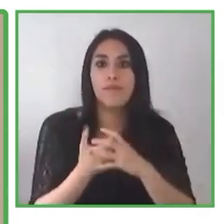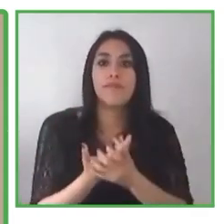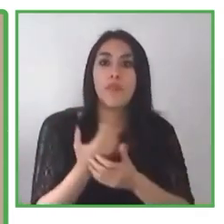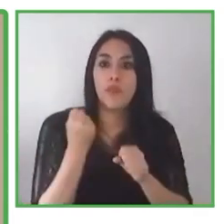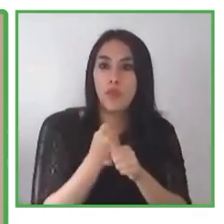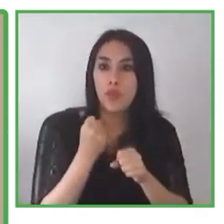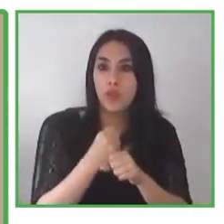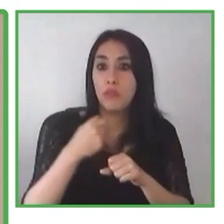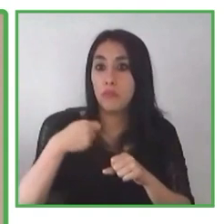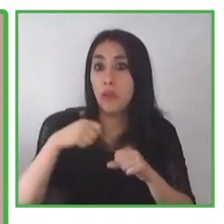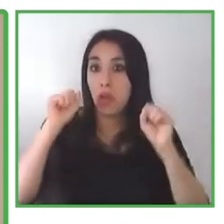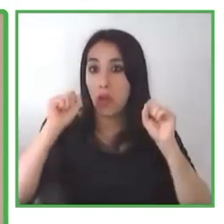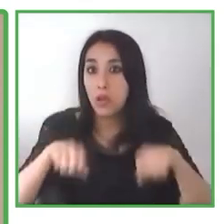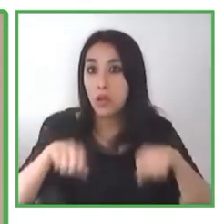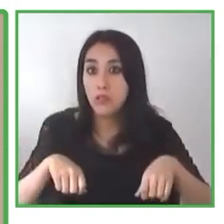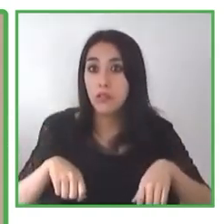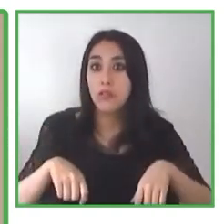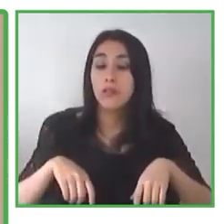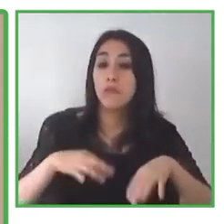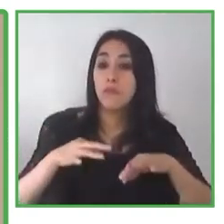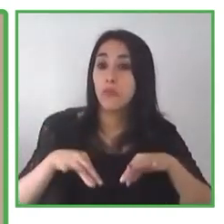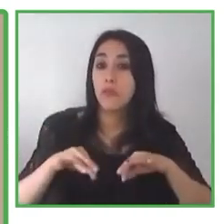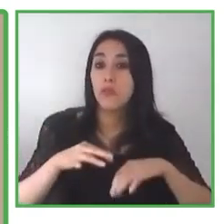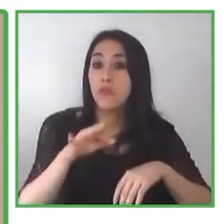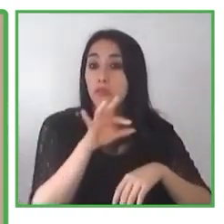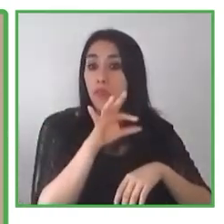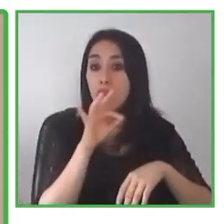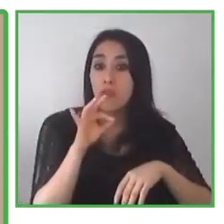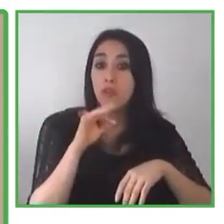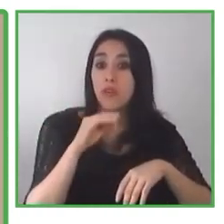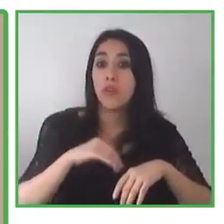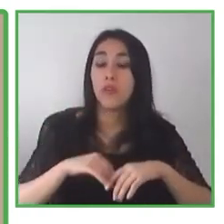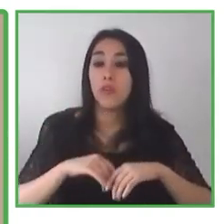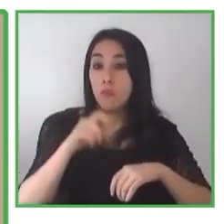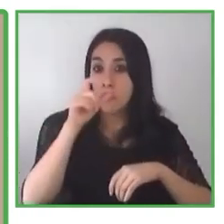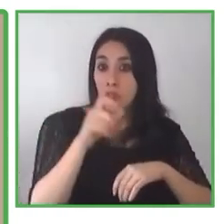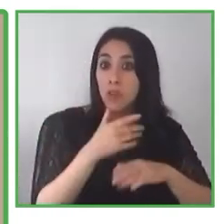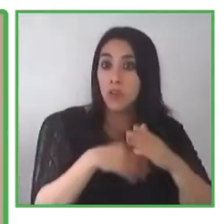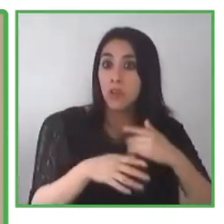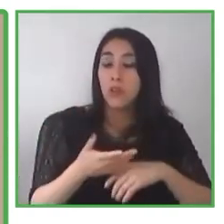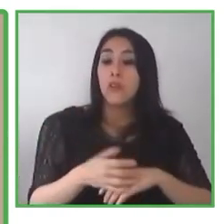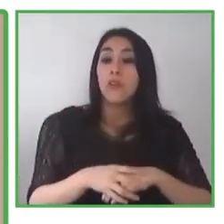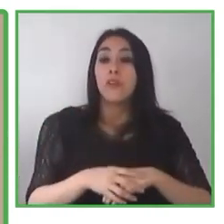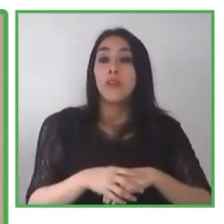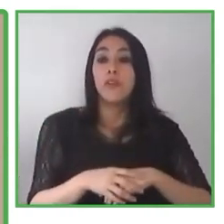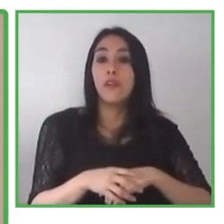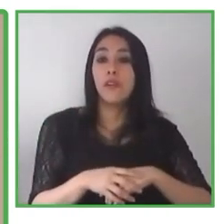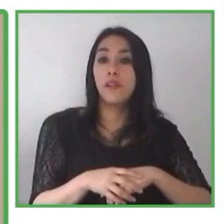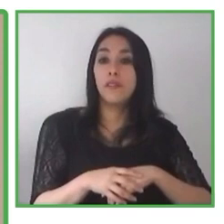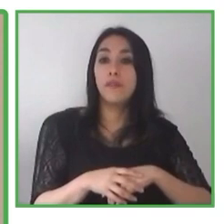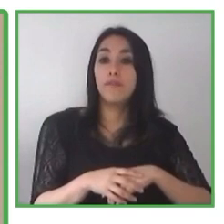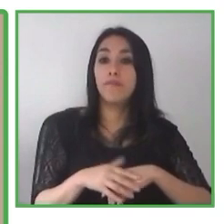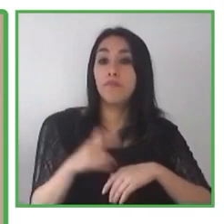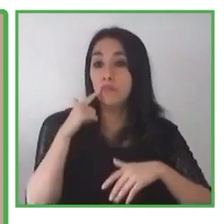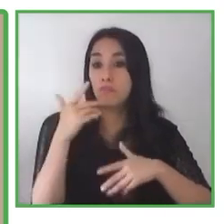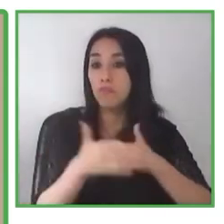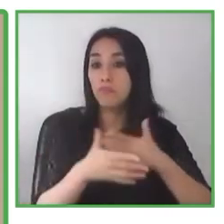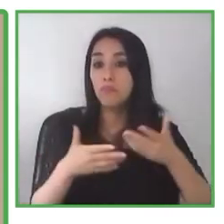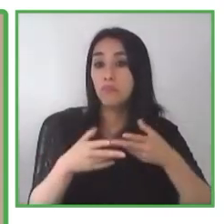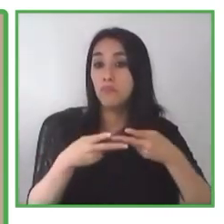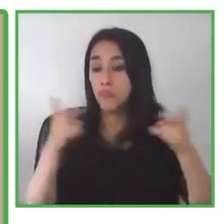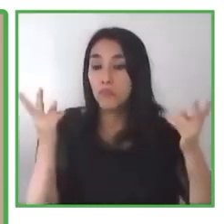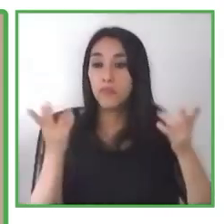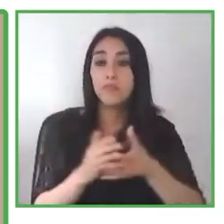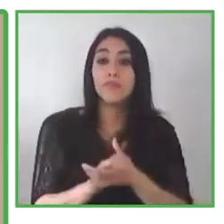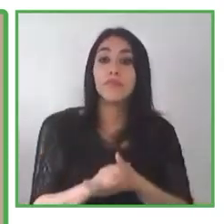Governments can play a very important role on disability in the public sector, including also provisions that